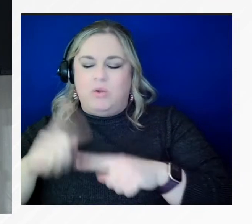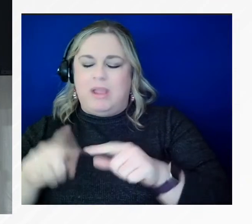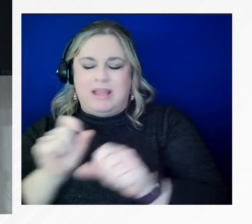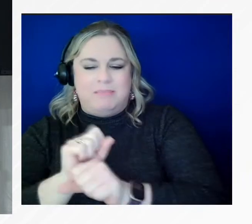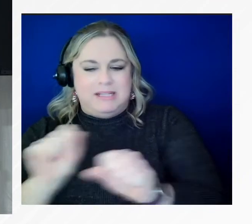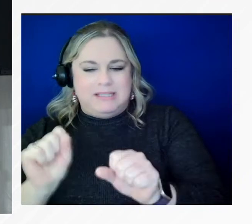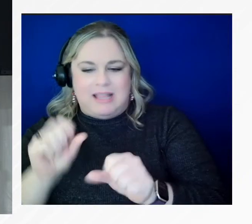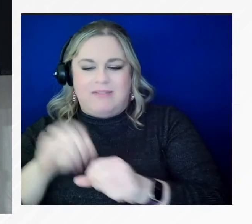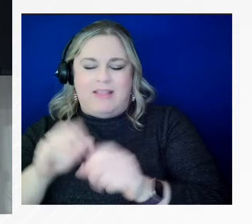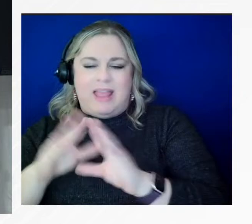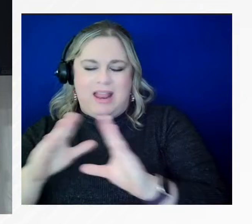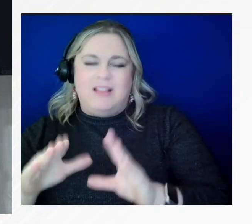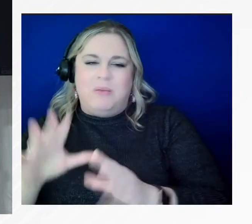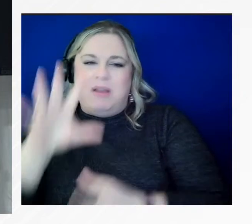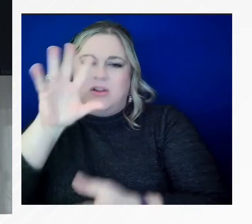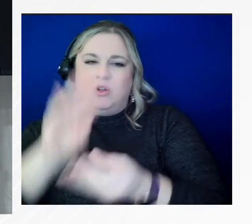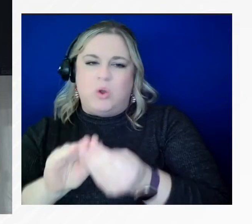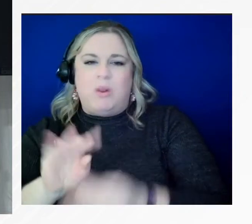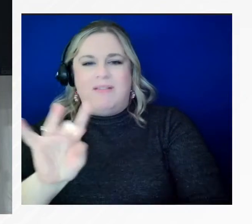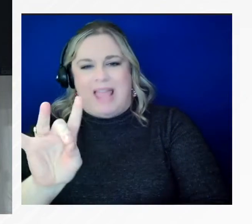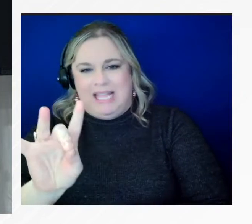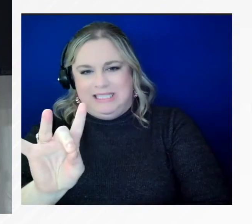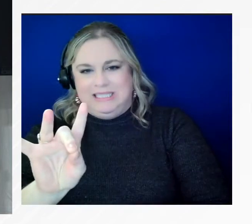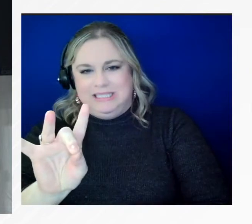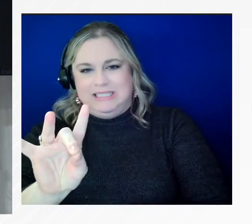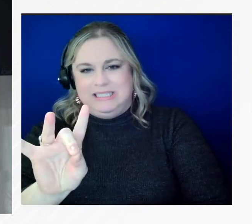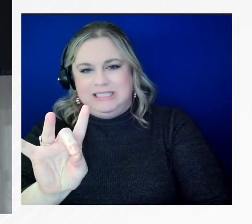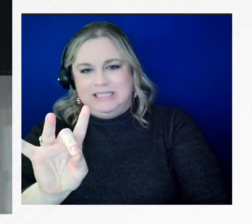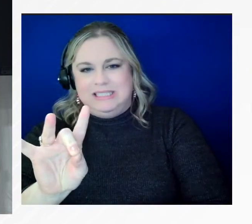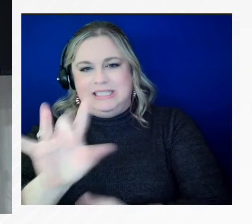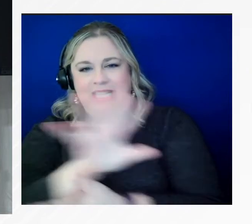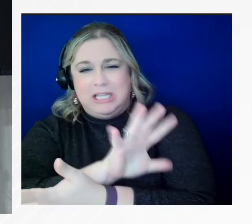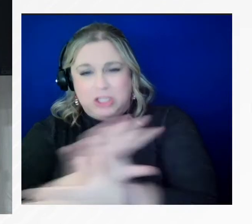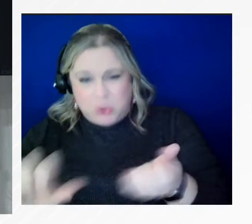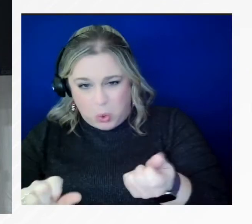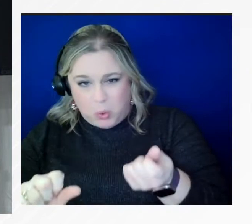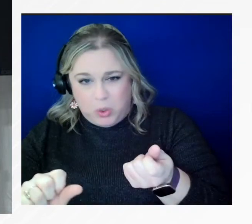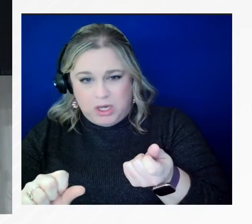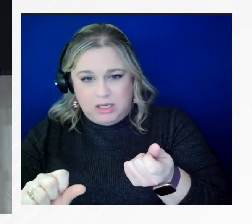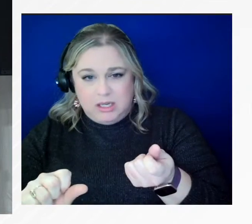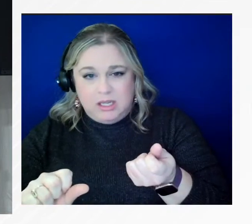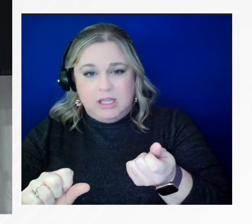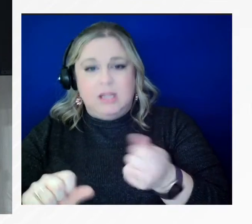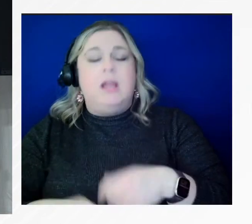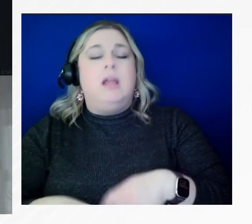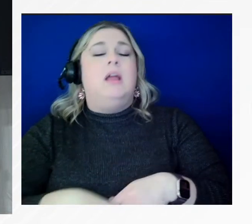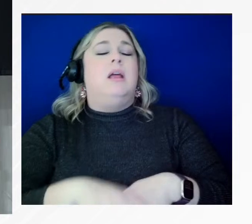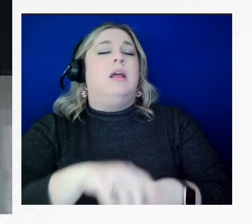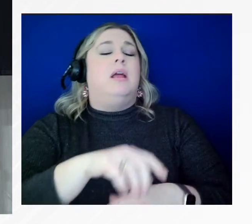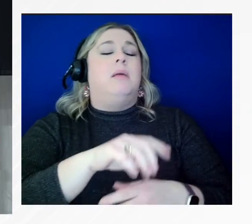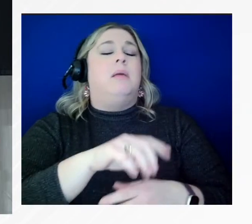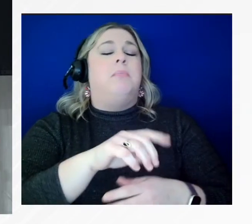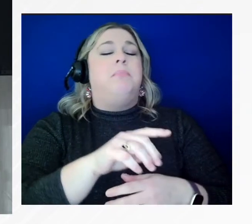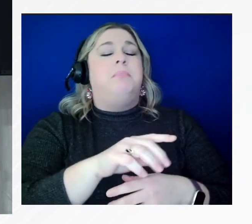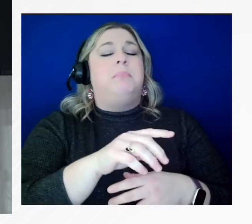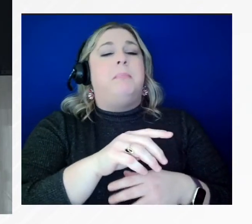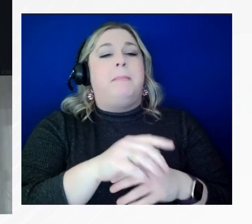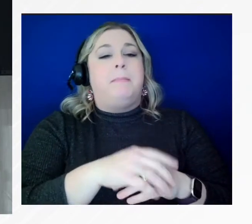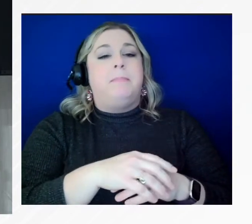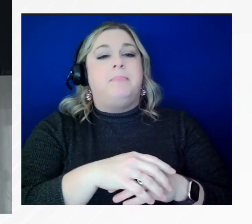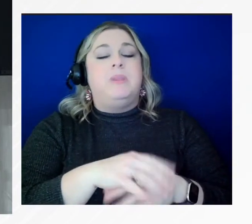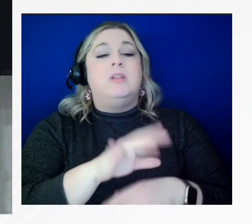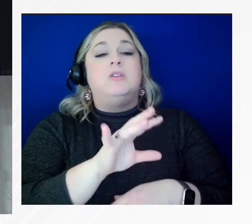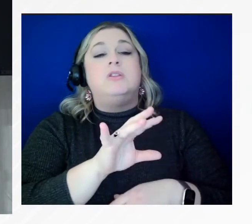we have assessed that as destroyed. So again, for single-family dwellings, we're looking right now, after a 75% completion rate